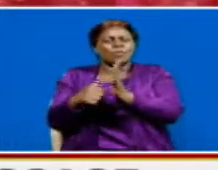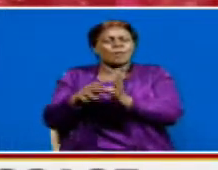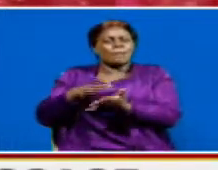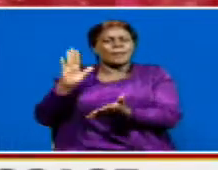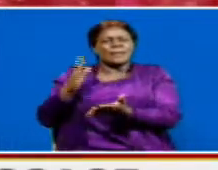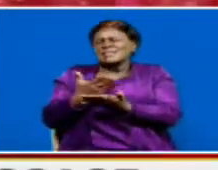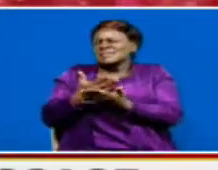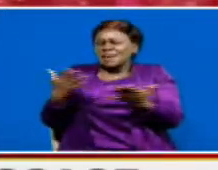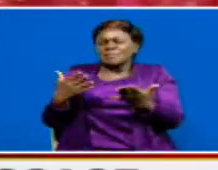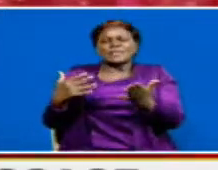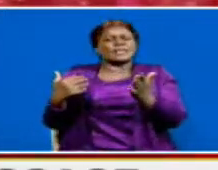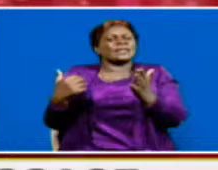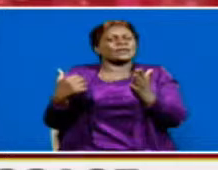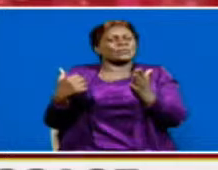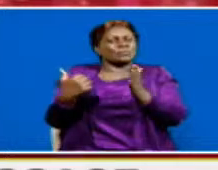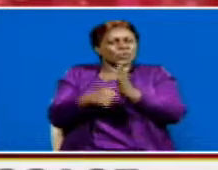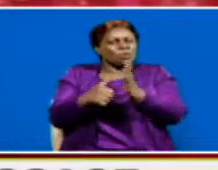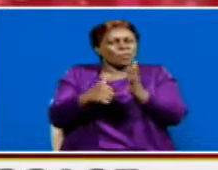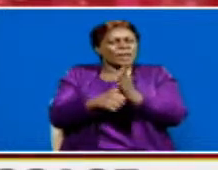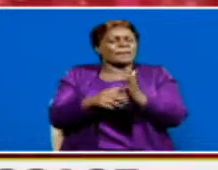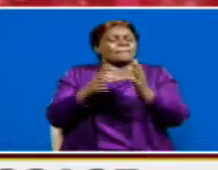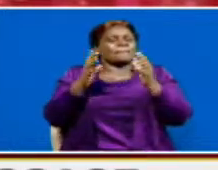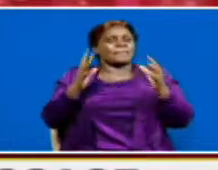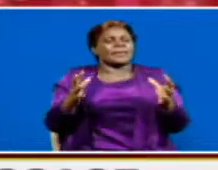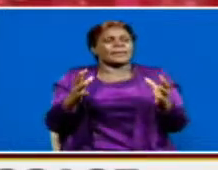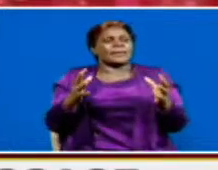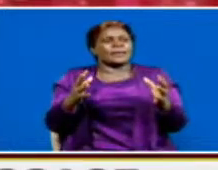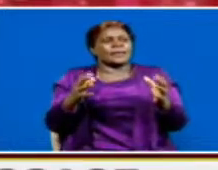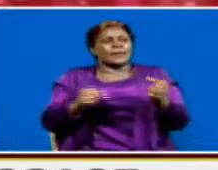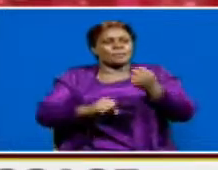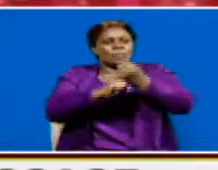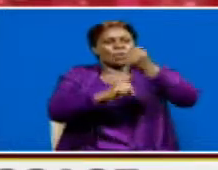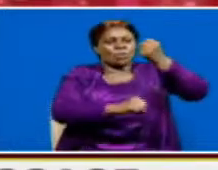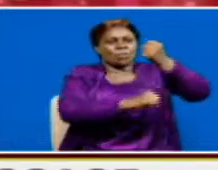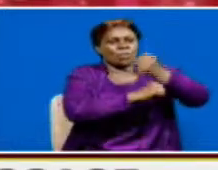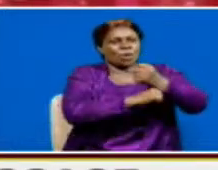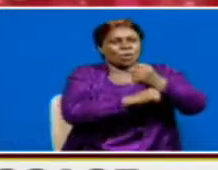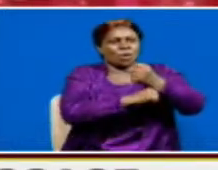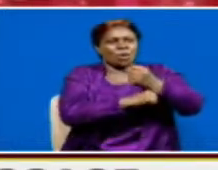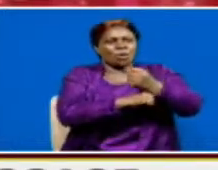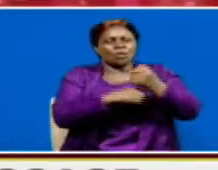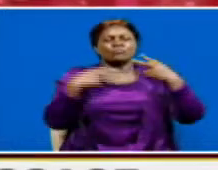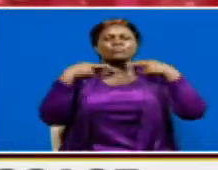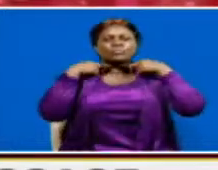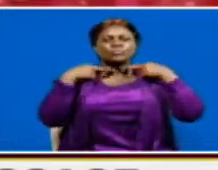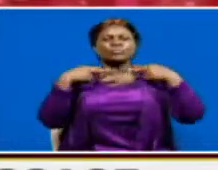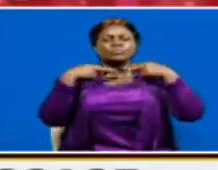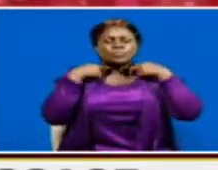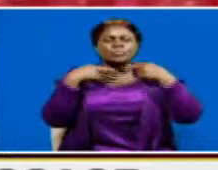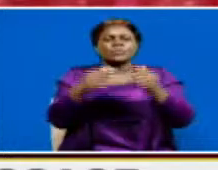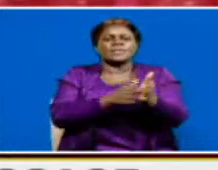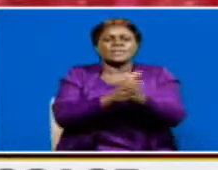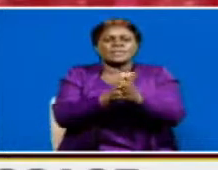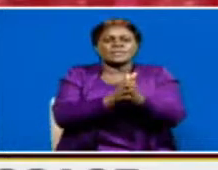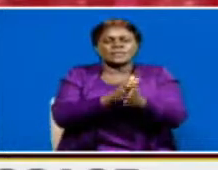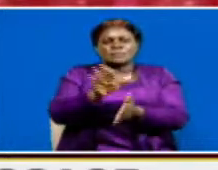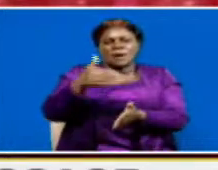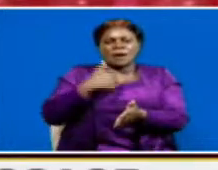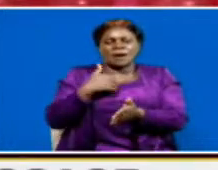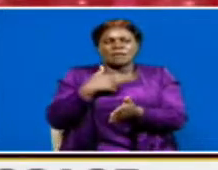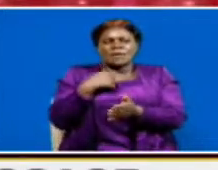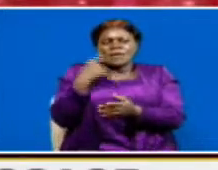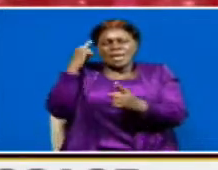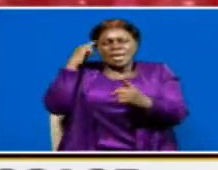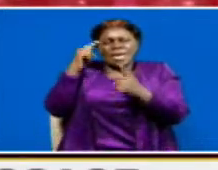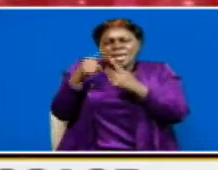There is something wrong with litigation sponsored by hostage-taking vested interests with a